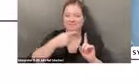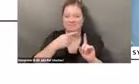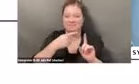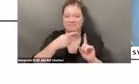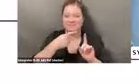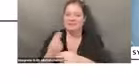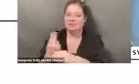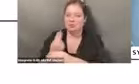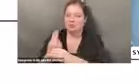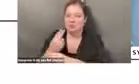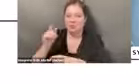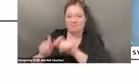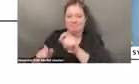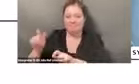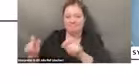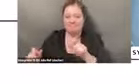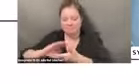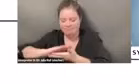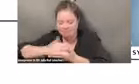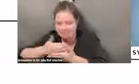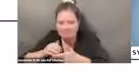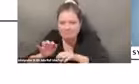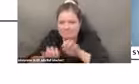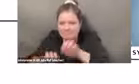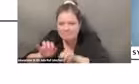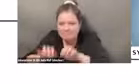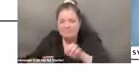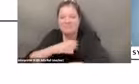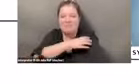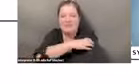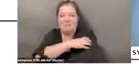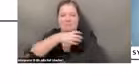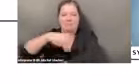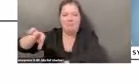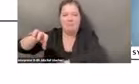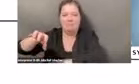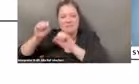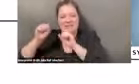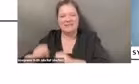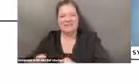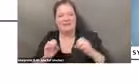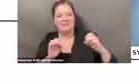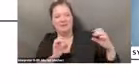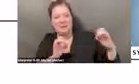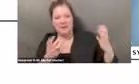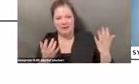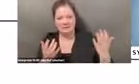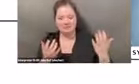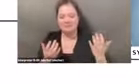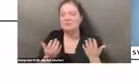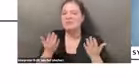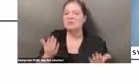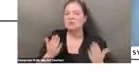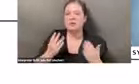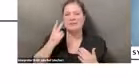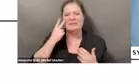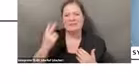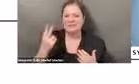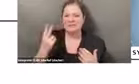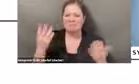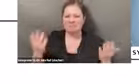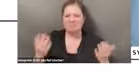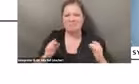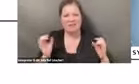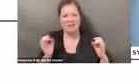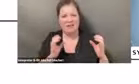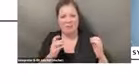report accessibility issues, because to date there is an insufficient implementation and usage of the feedback